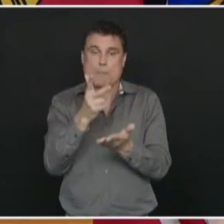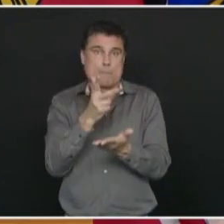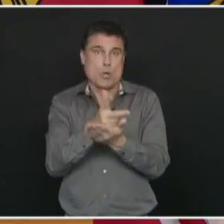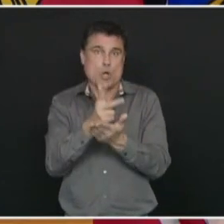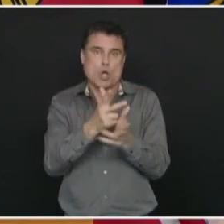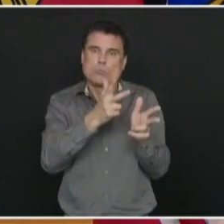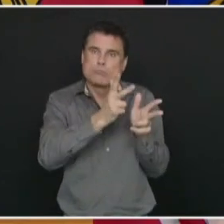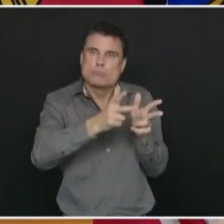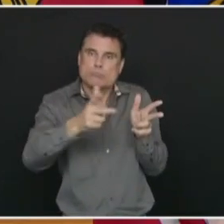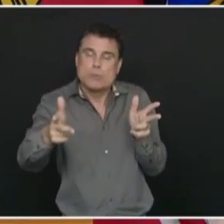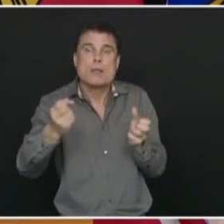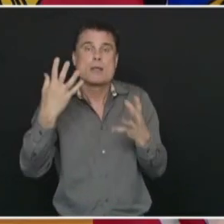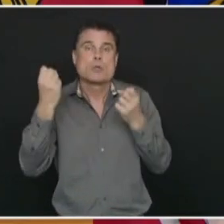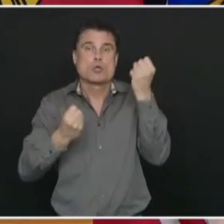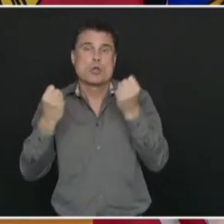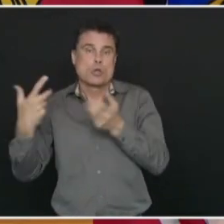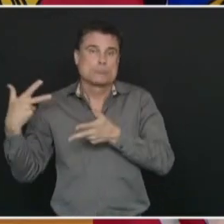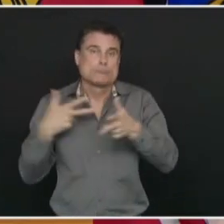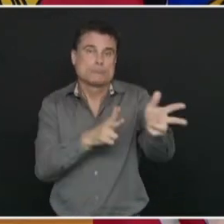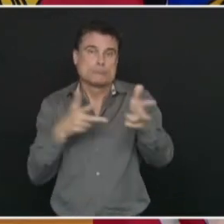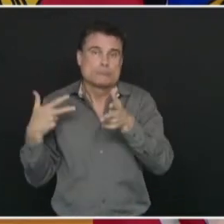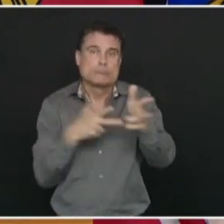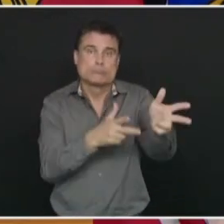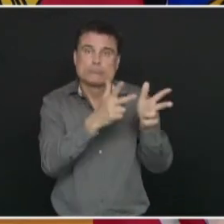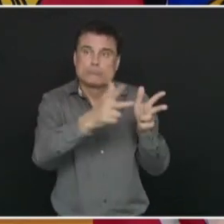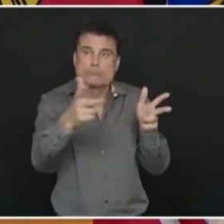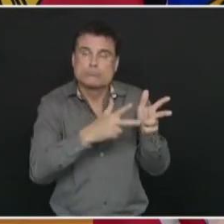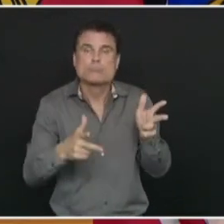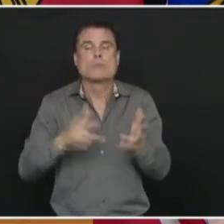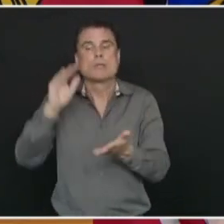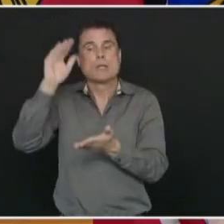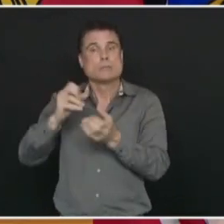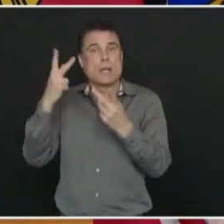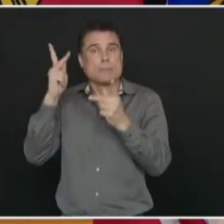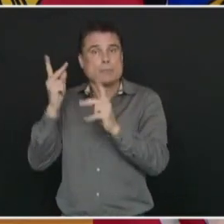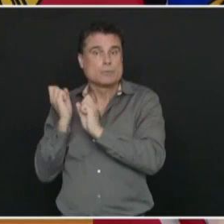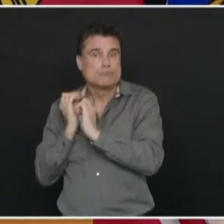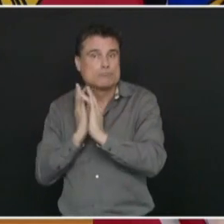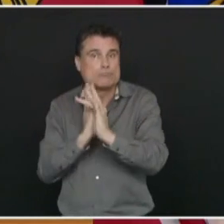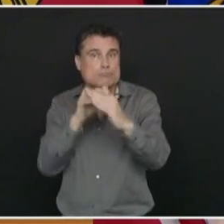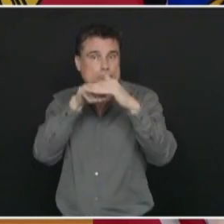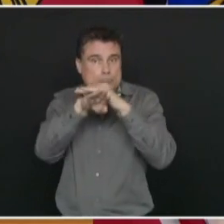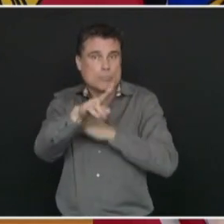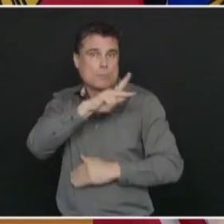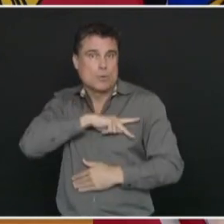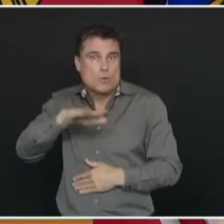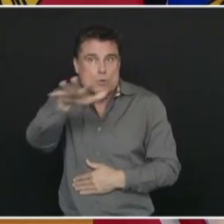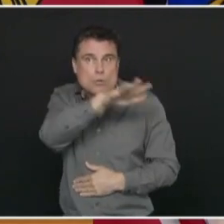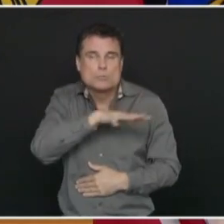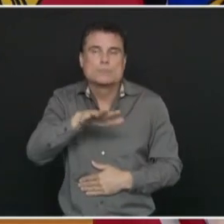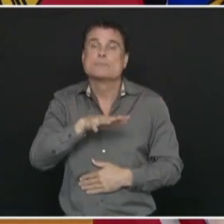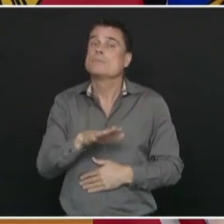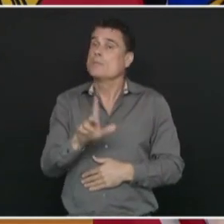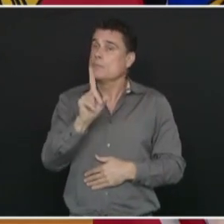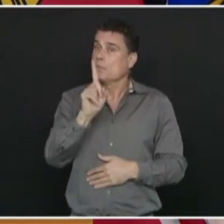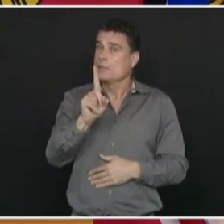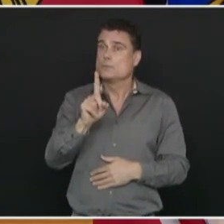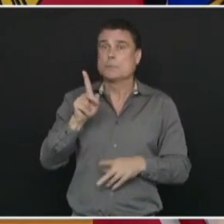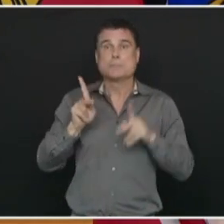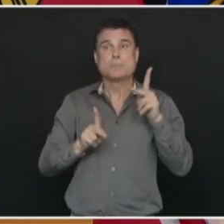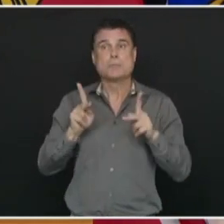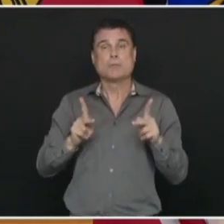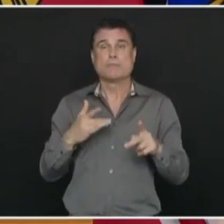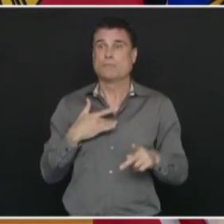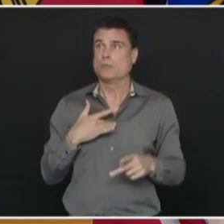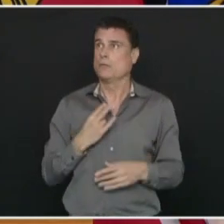who've become sick with this are actually in the 20 to 39, 40 age group. And that reflects as well that there's a lot